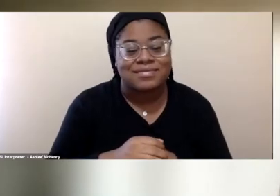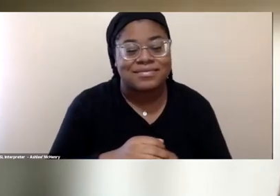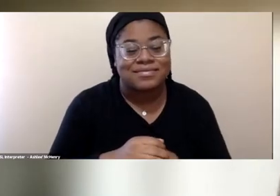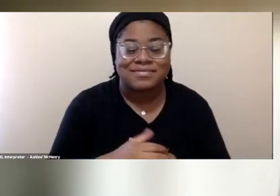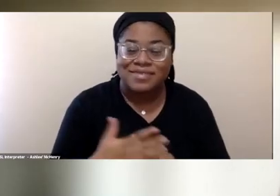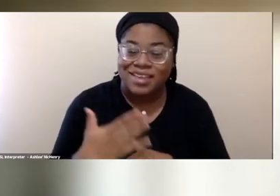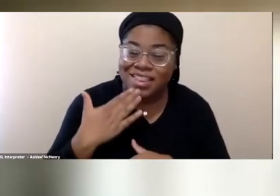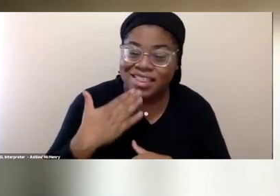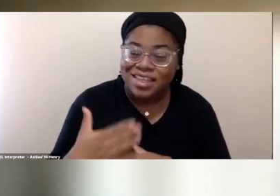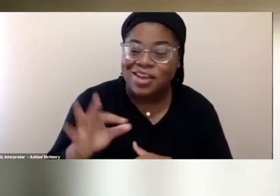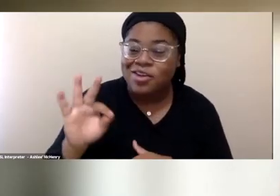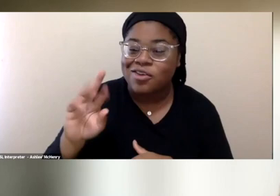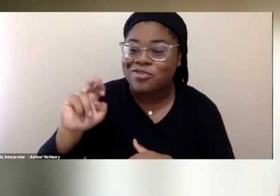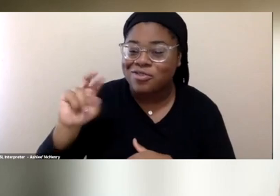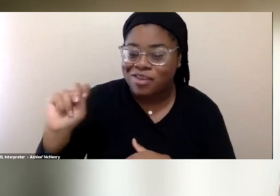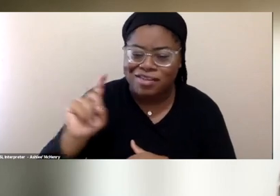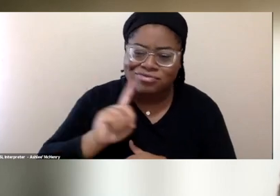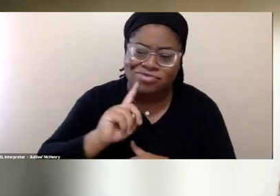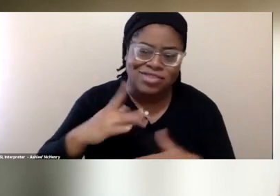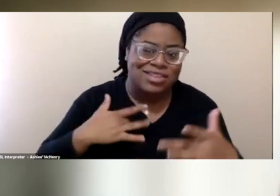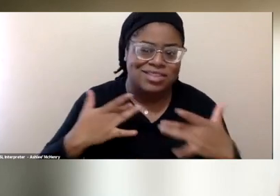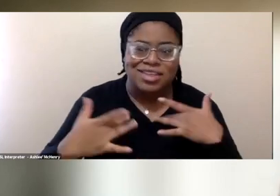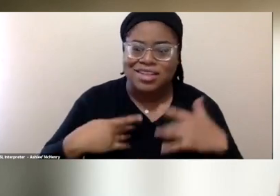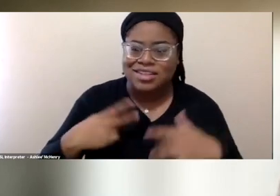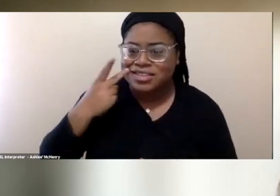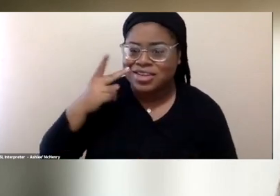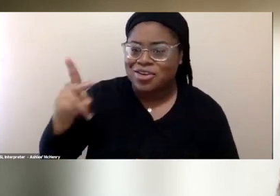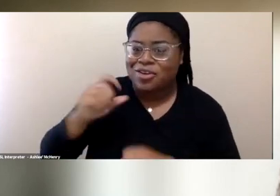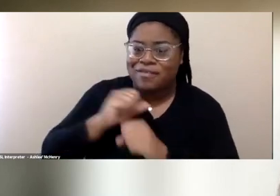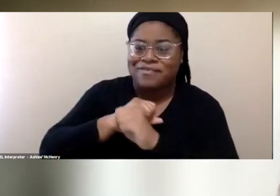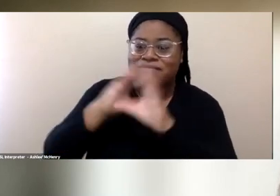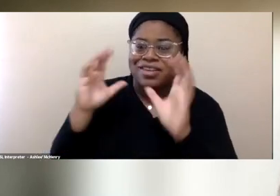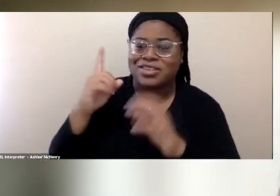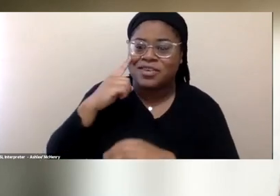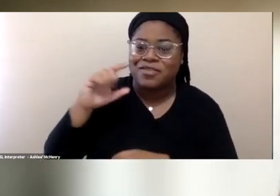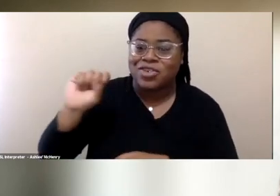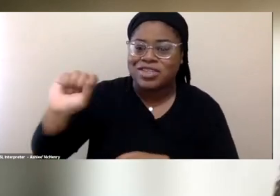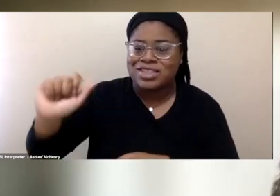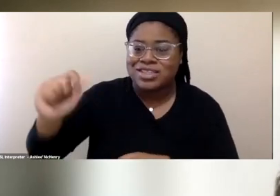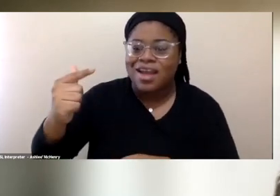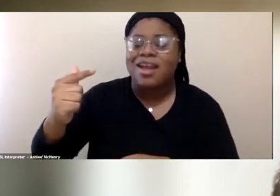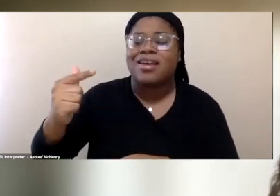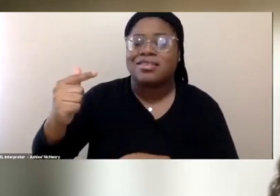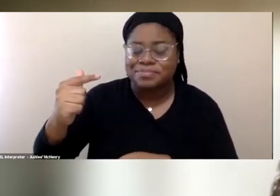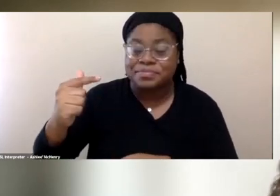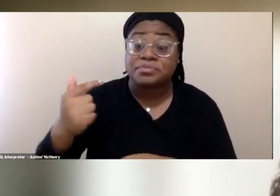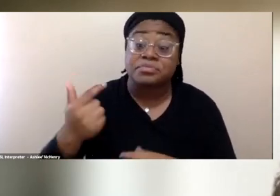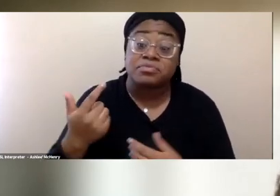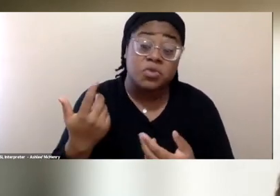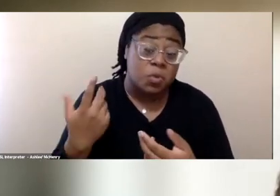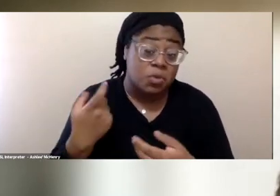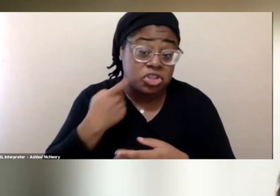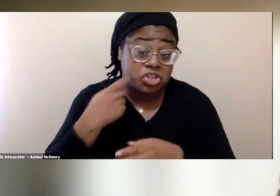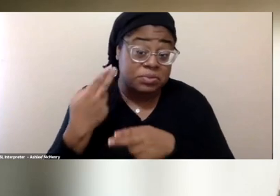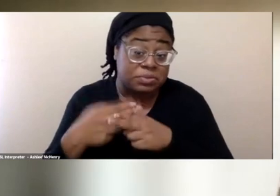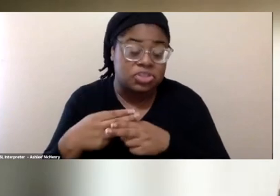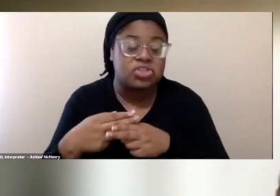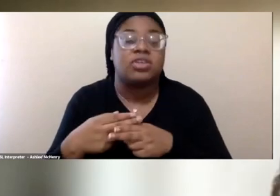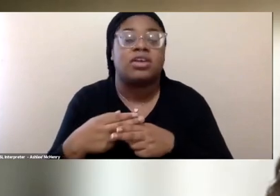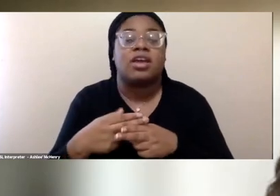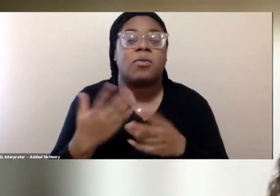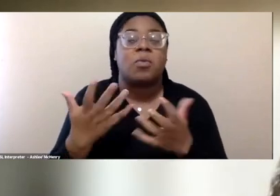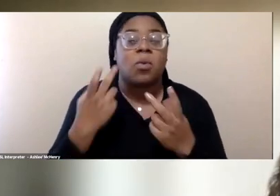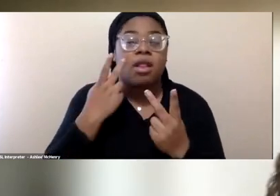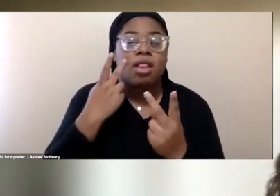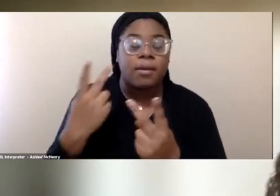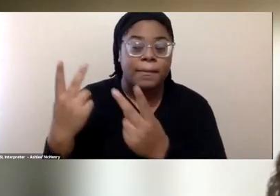Thanks to Fran, and we're so excited to see her vision for SAG-AFTRA. So as we mentioned, as Geena mentioned, we wanted to look